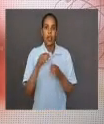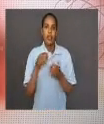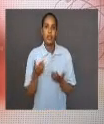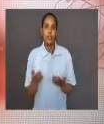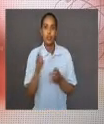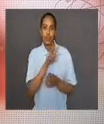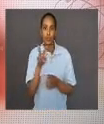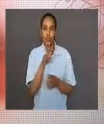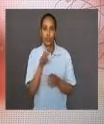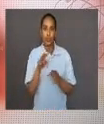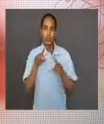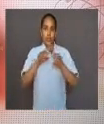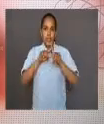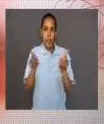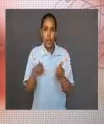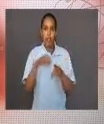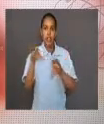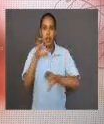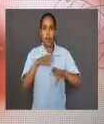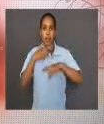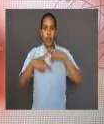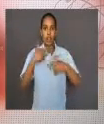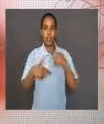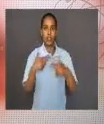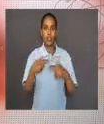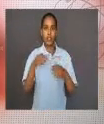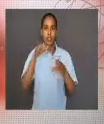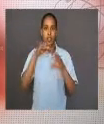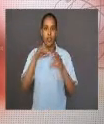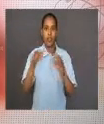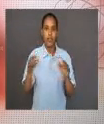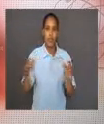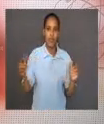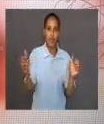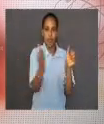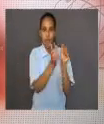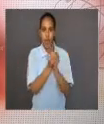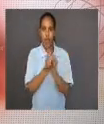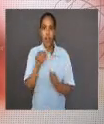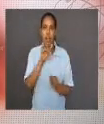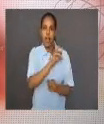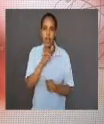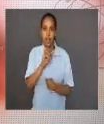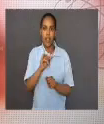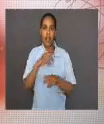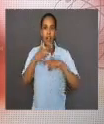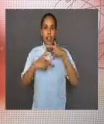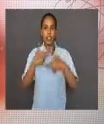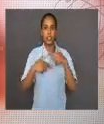if two separate chemical reactions involve identical